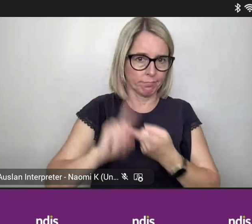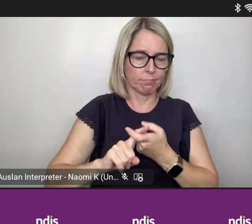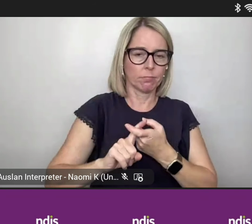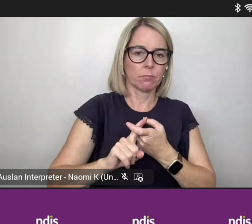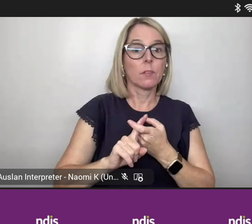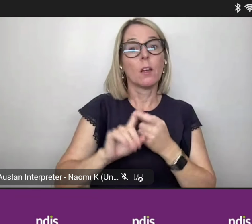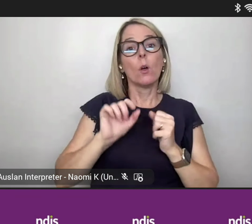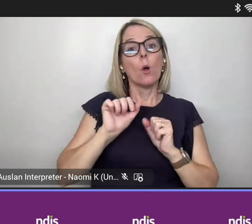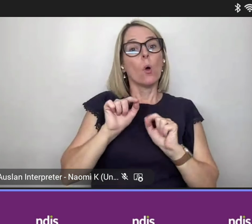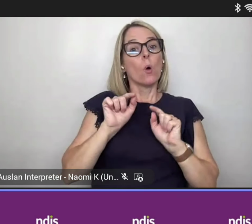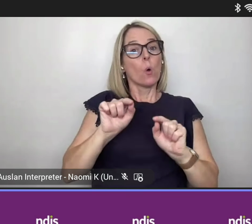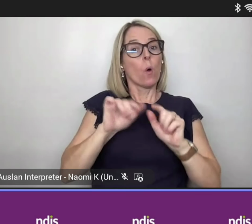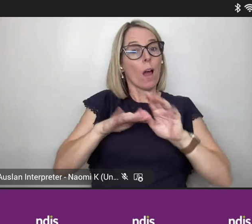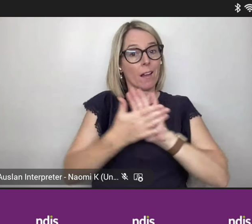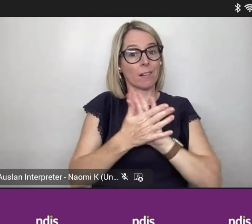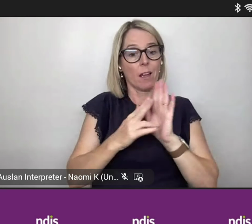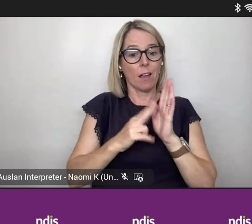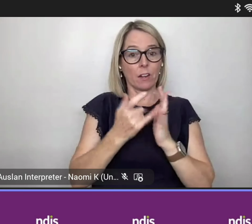NDIS.